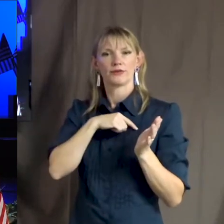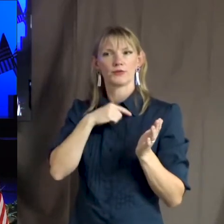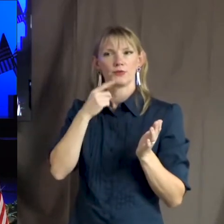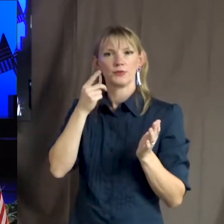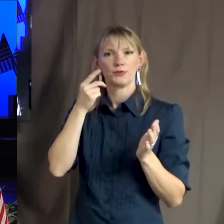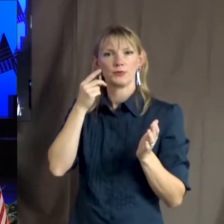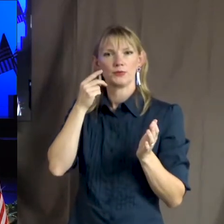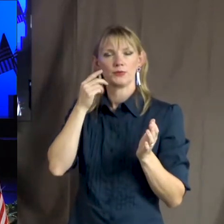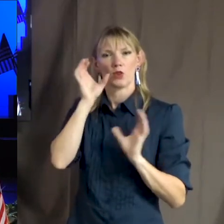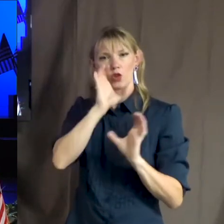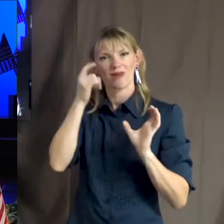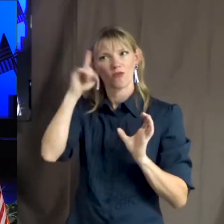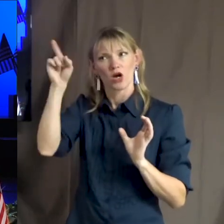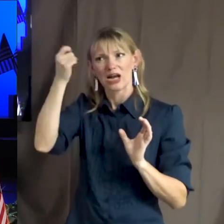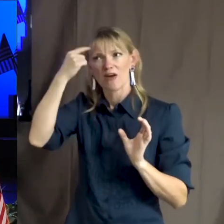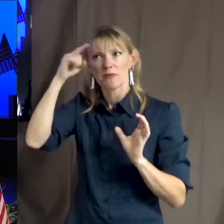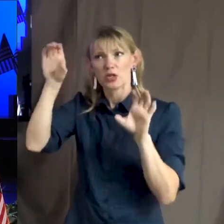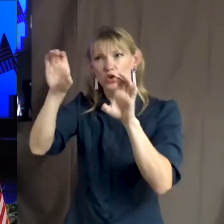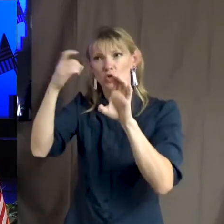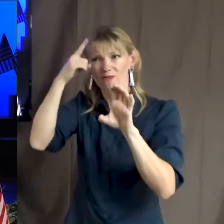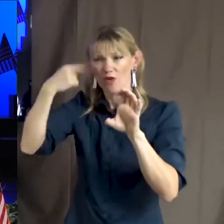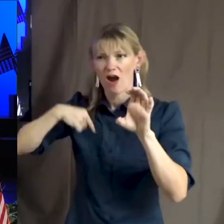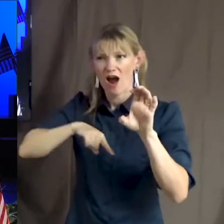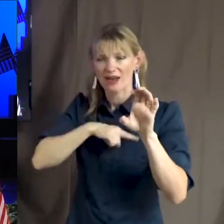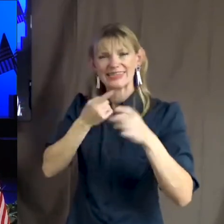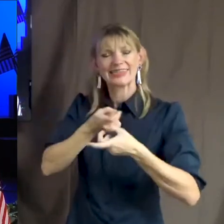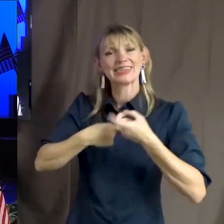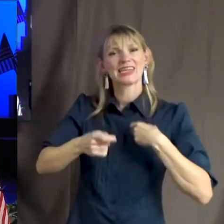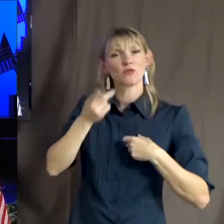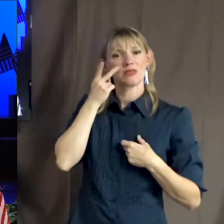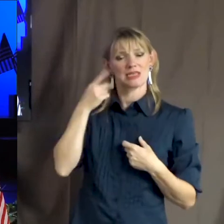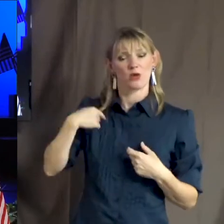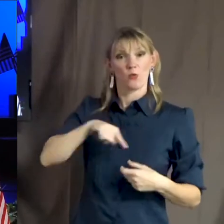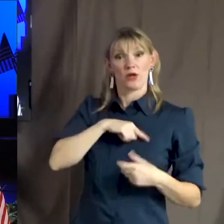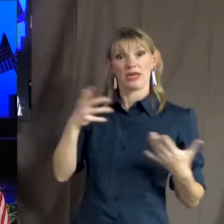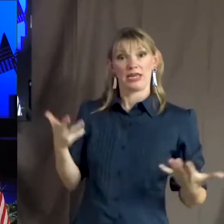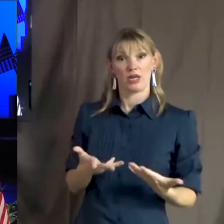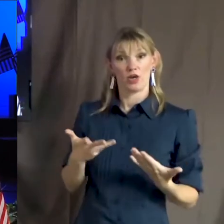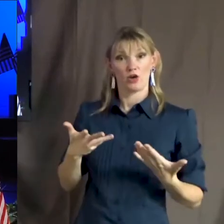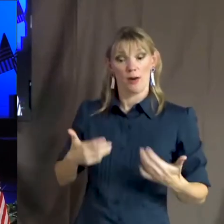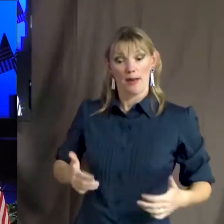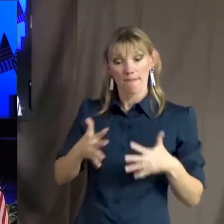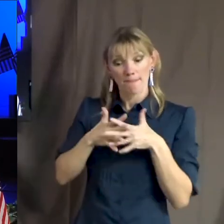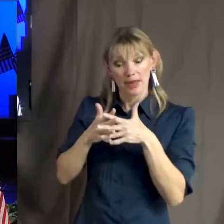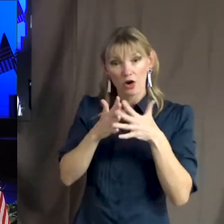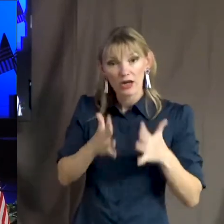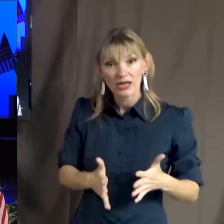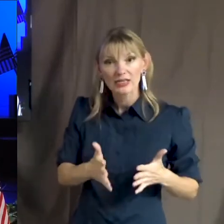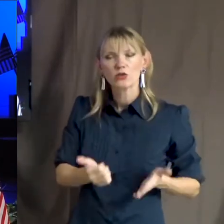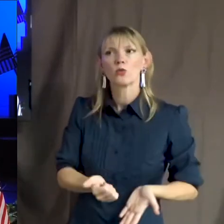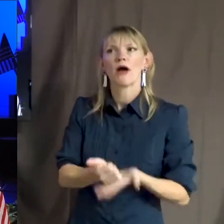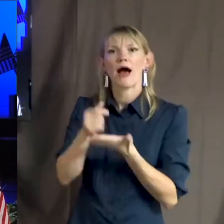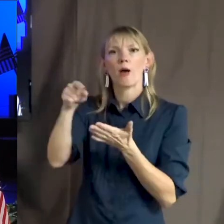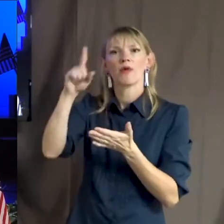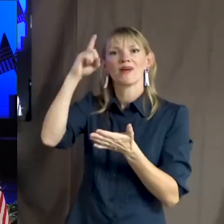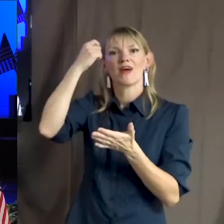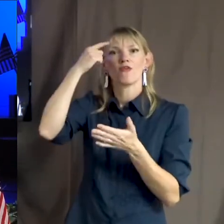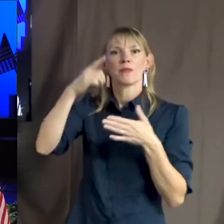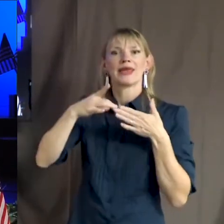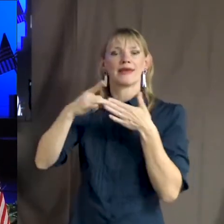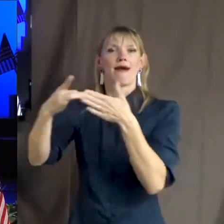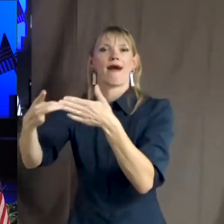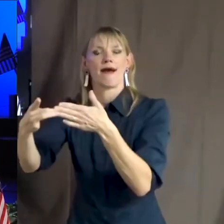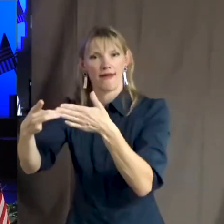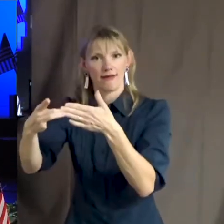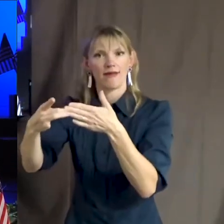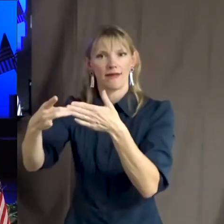for a government to do so much for us, but to see that we are here as thriving Americans to help guide it when it's mistaken,